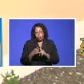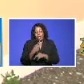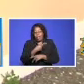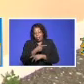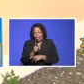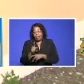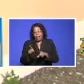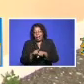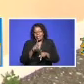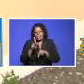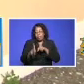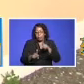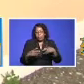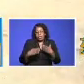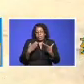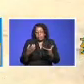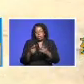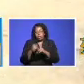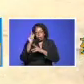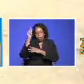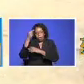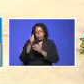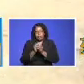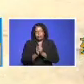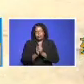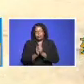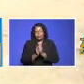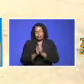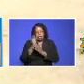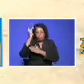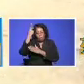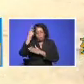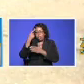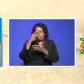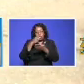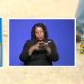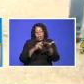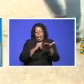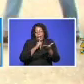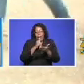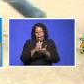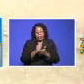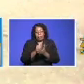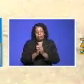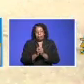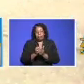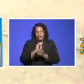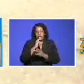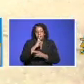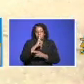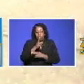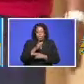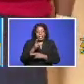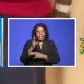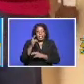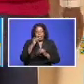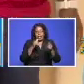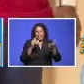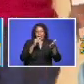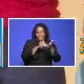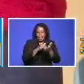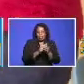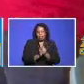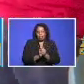as a people, but also committed to good governance. Party politics is what I am really fighting against. More